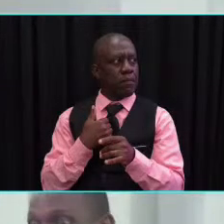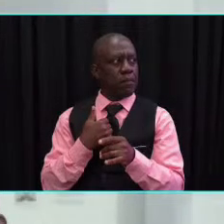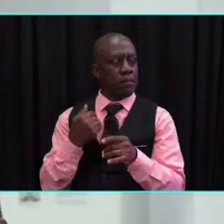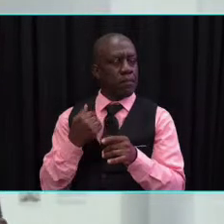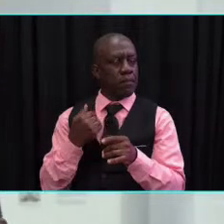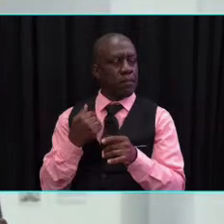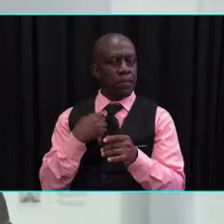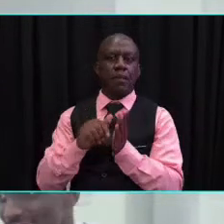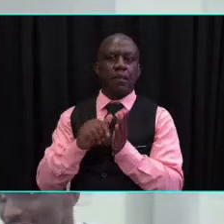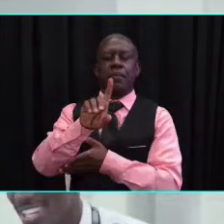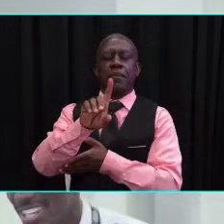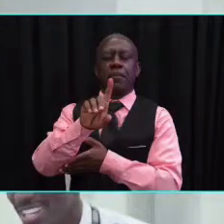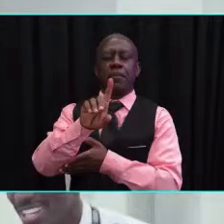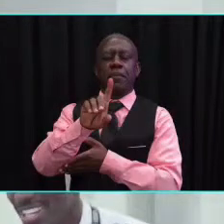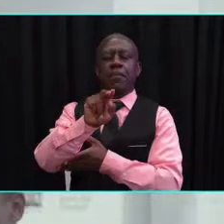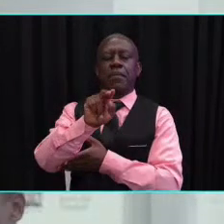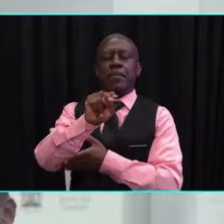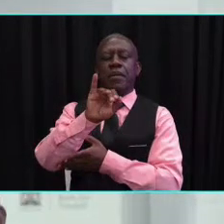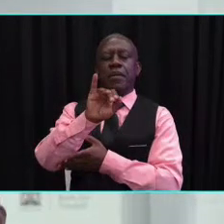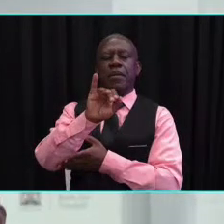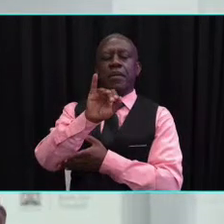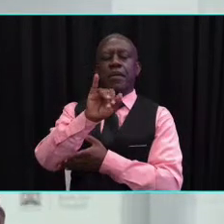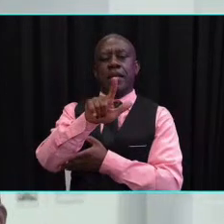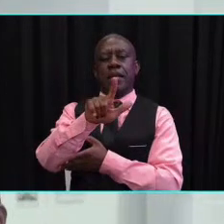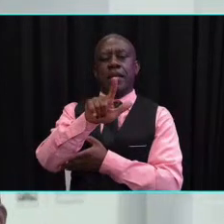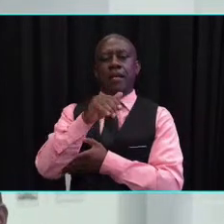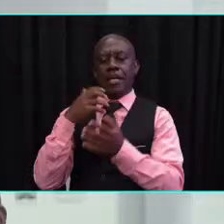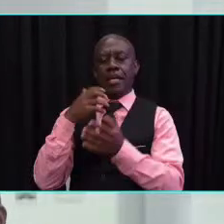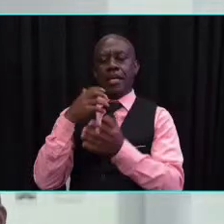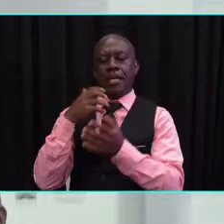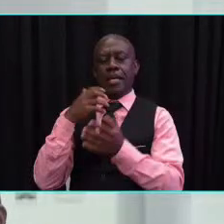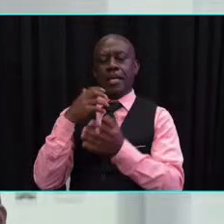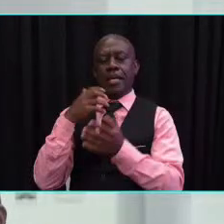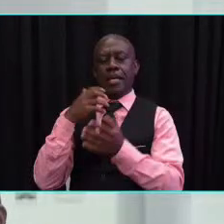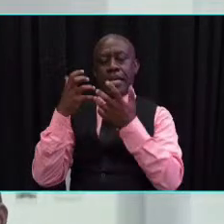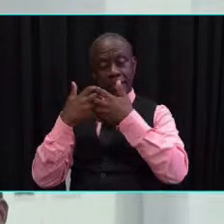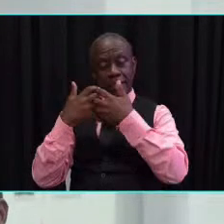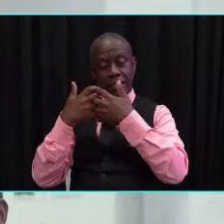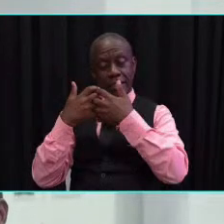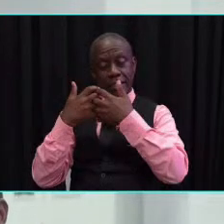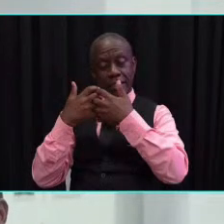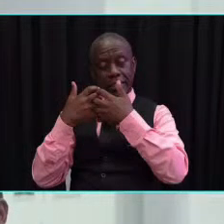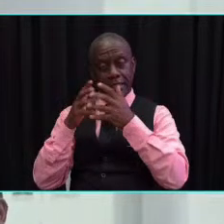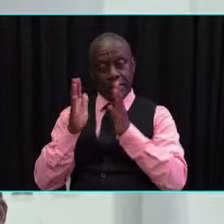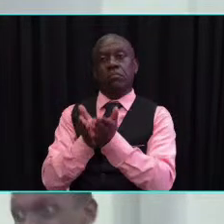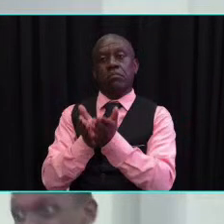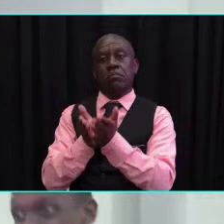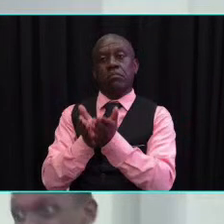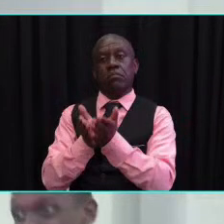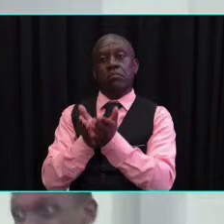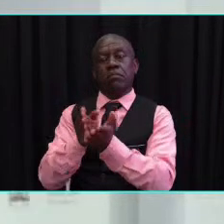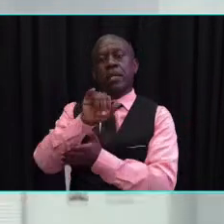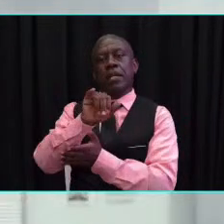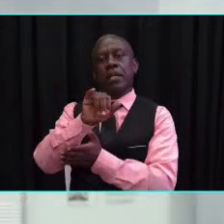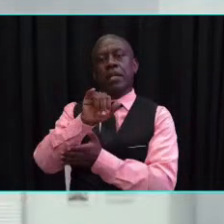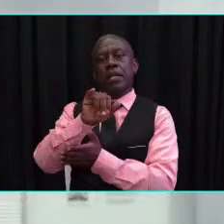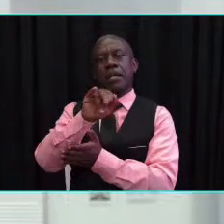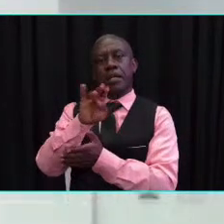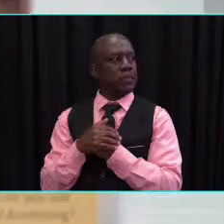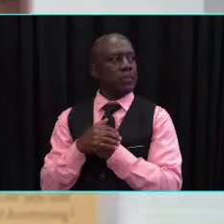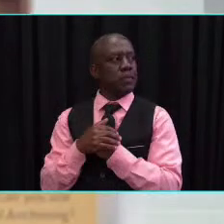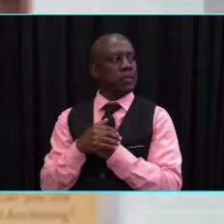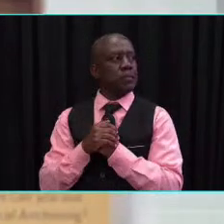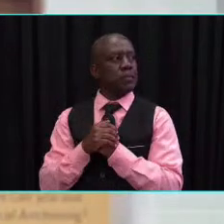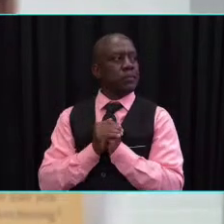I'm Daniel Moniru. I'm a marine engineer. I sail with Hanashi. Thank you very much. Thank you.